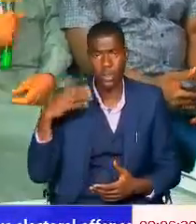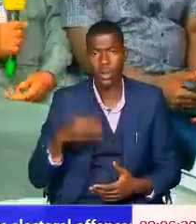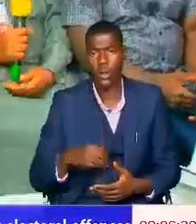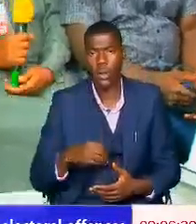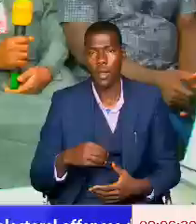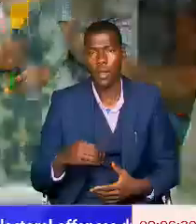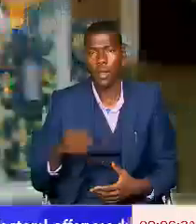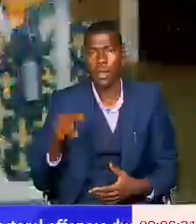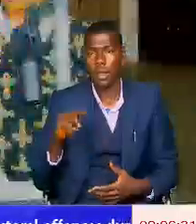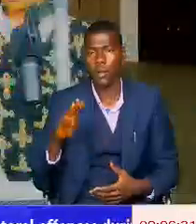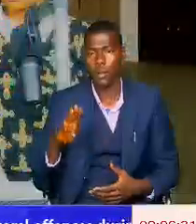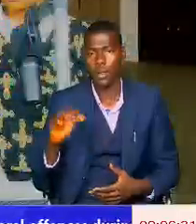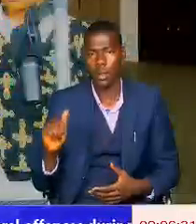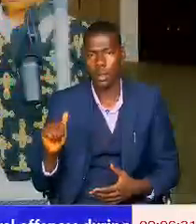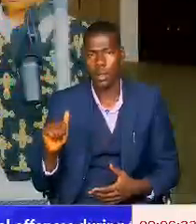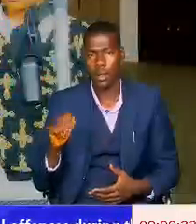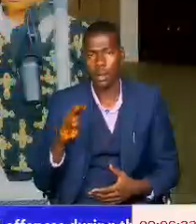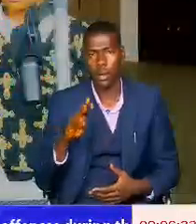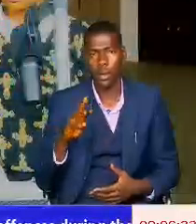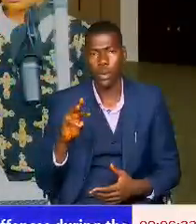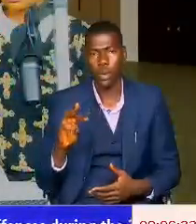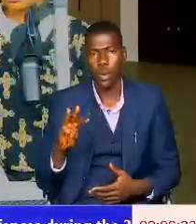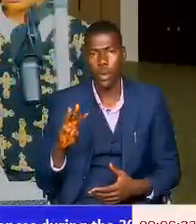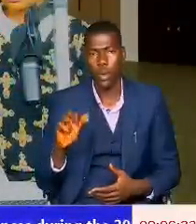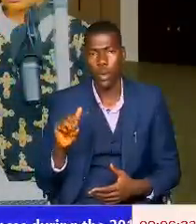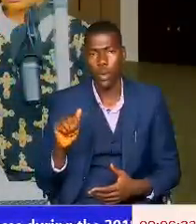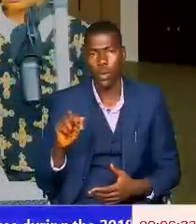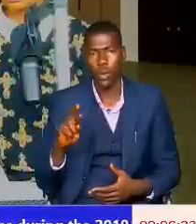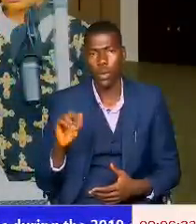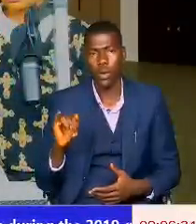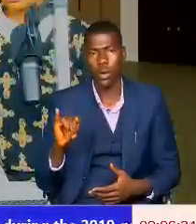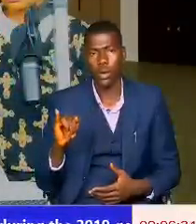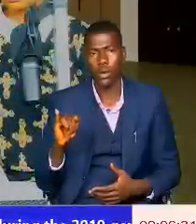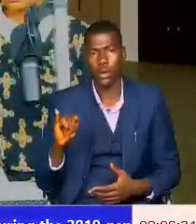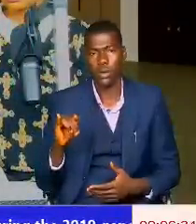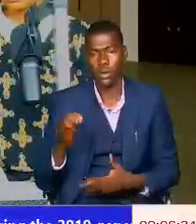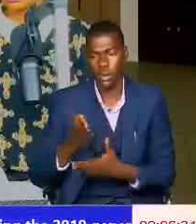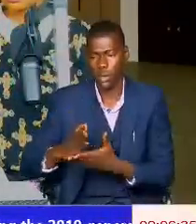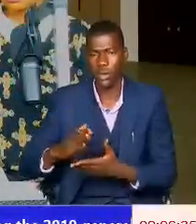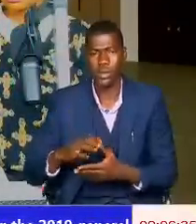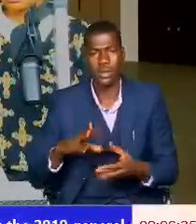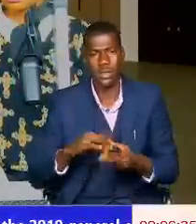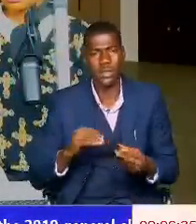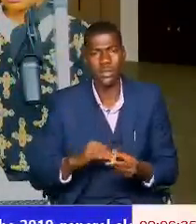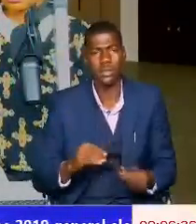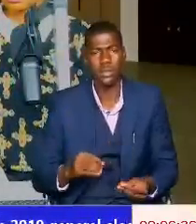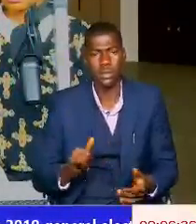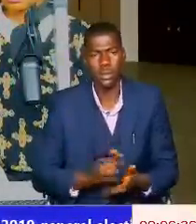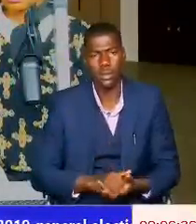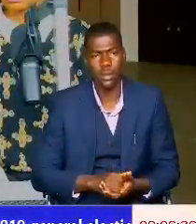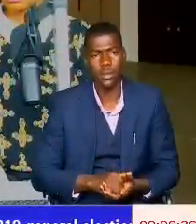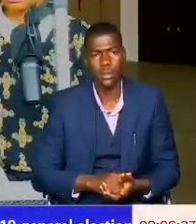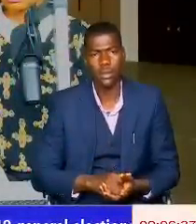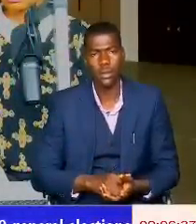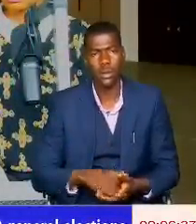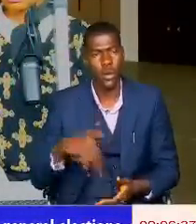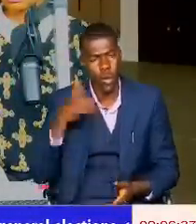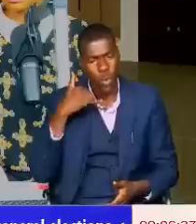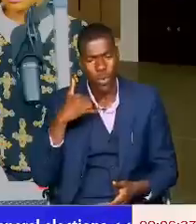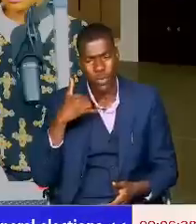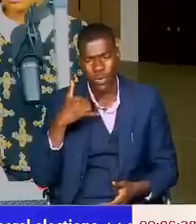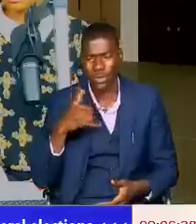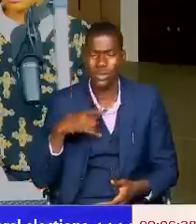He promised say he go take over the matter. He said in the call, Sergeant